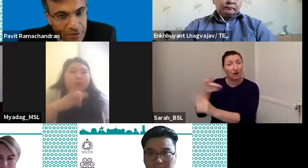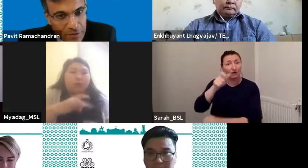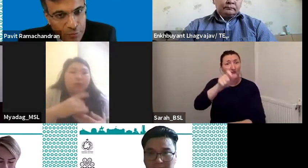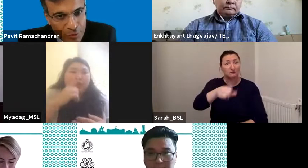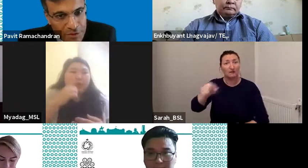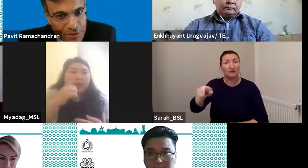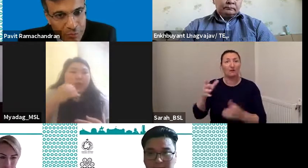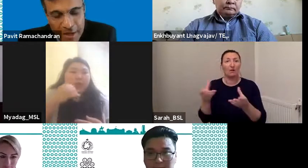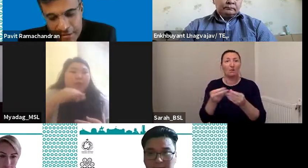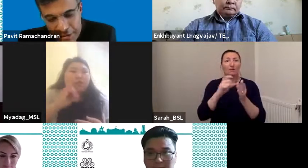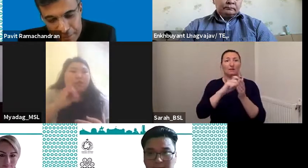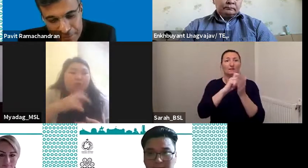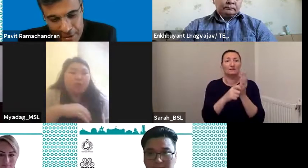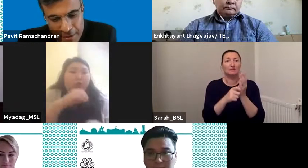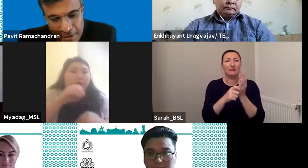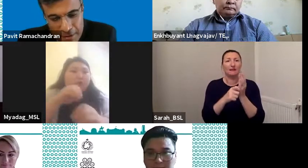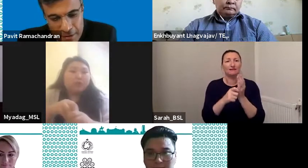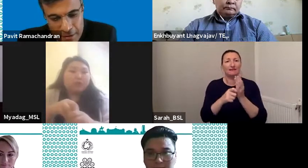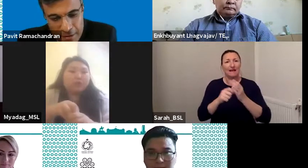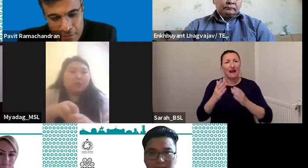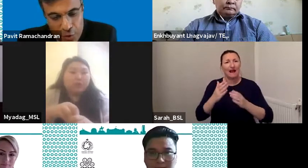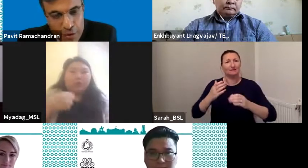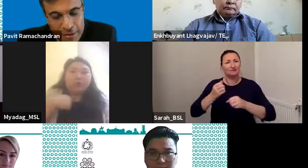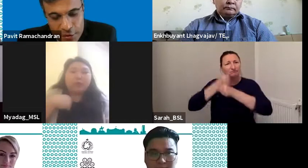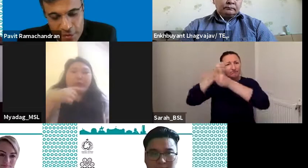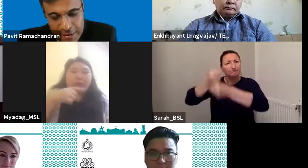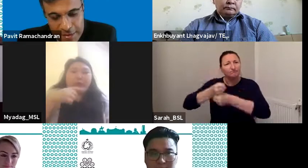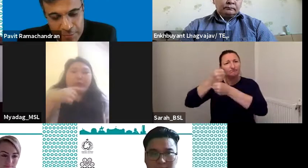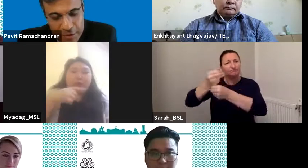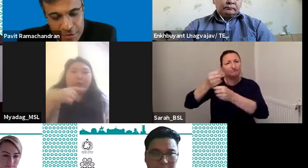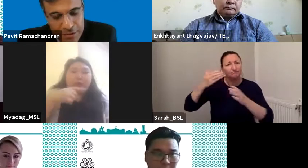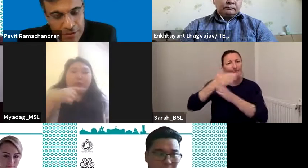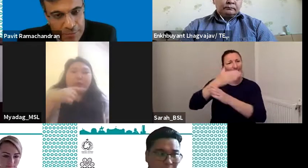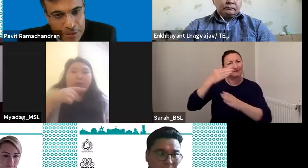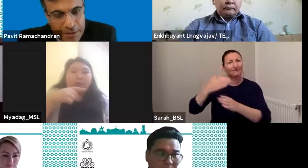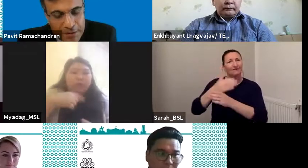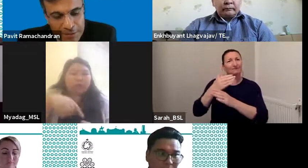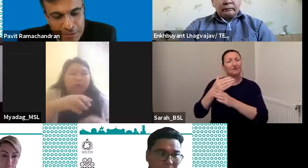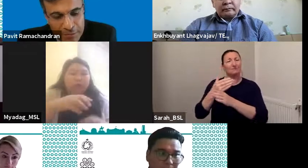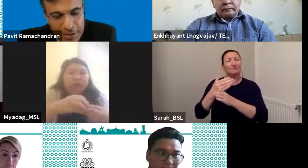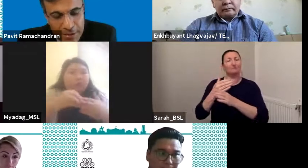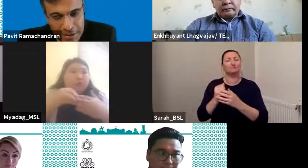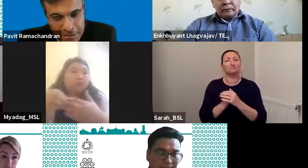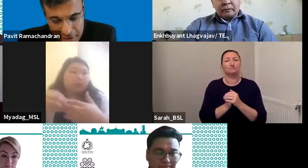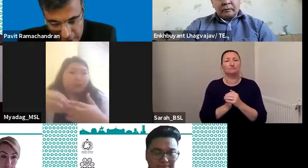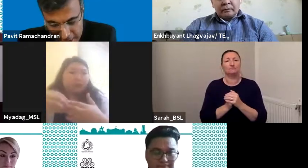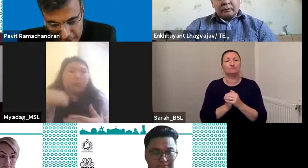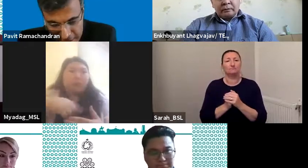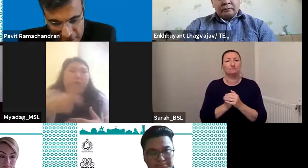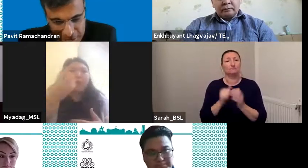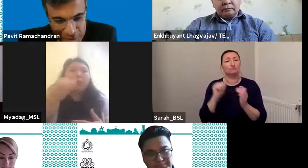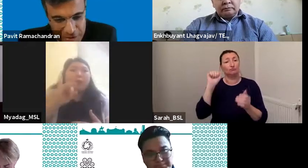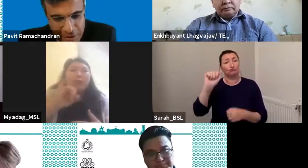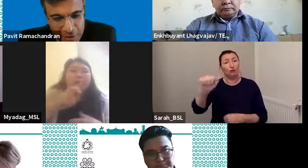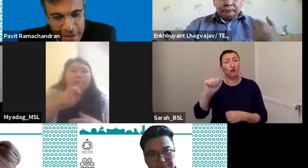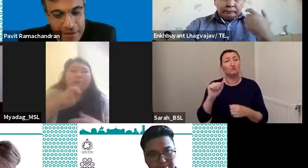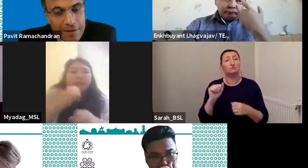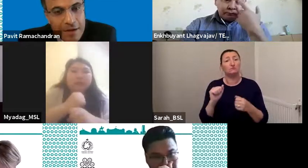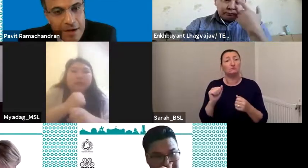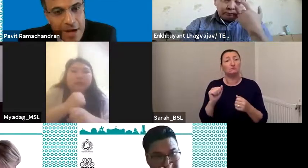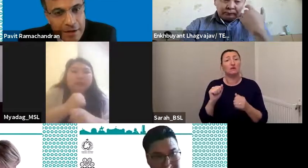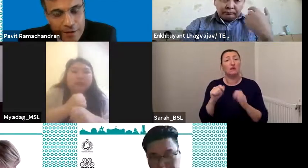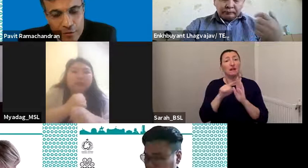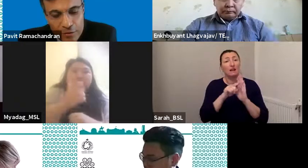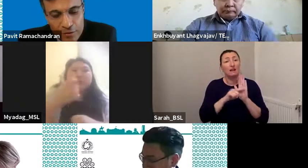to action to put this into practice. Mongolia has already established the legal system and architecture, as the minister